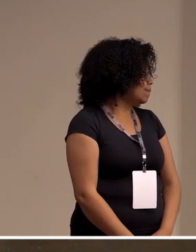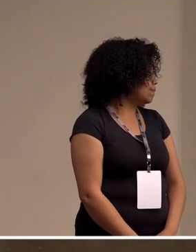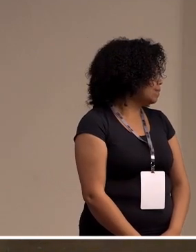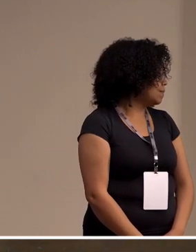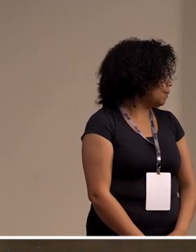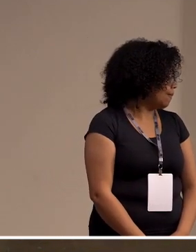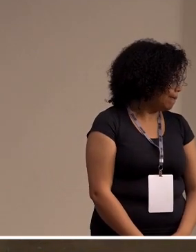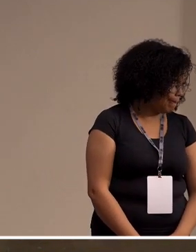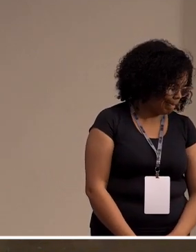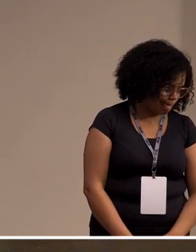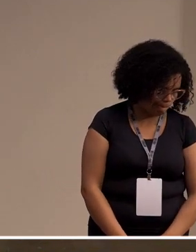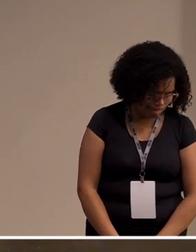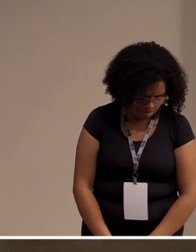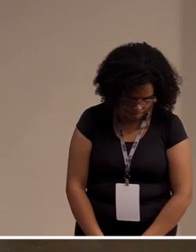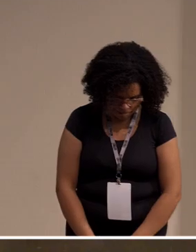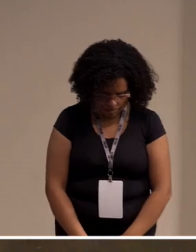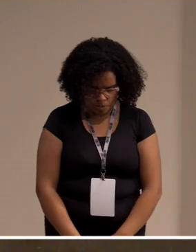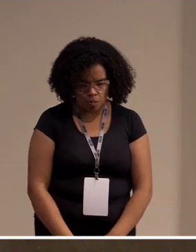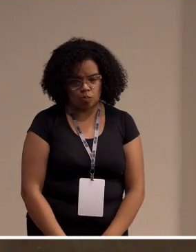One writer,